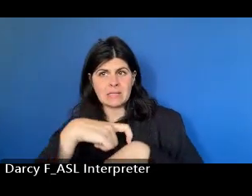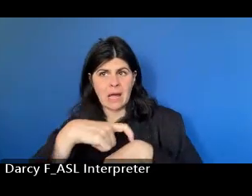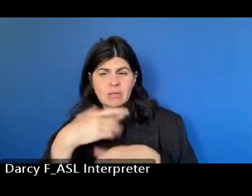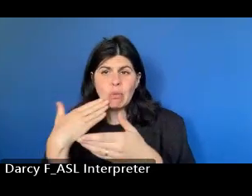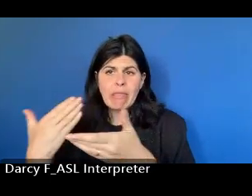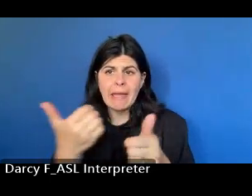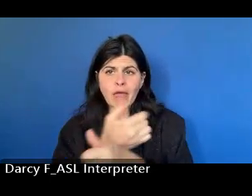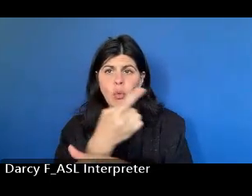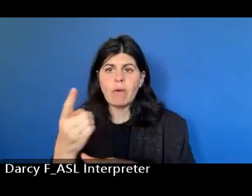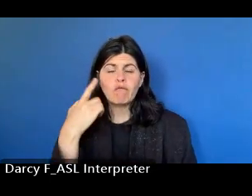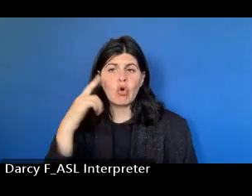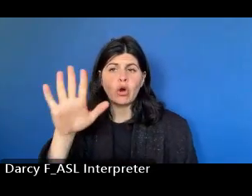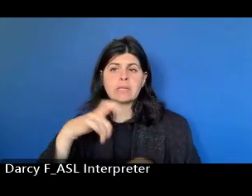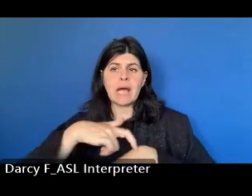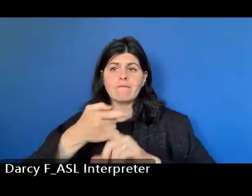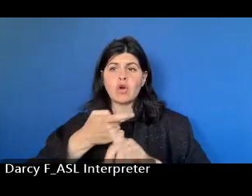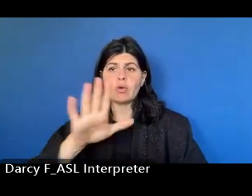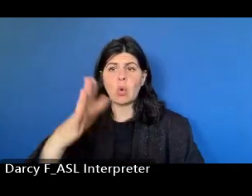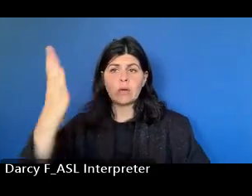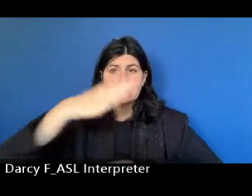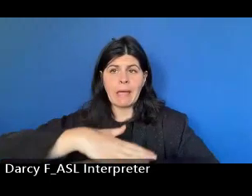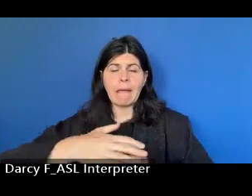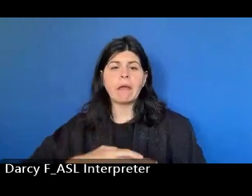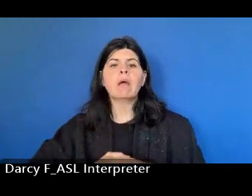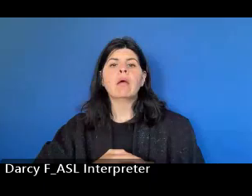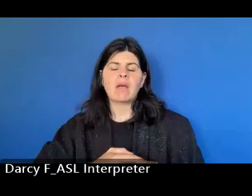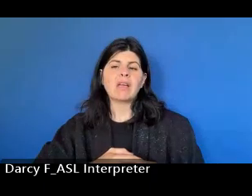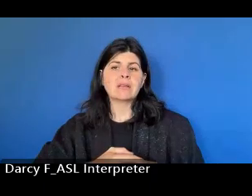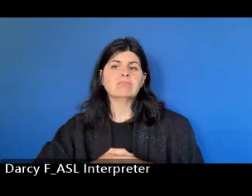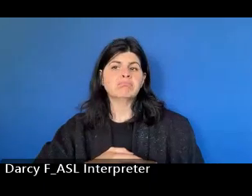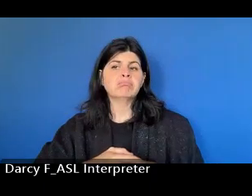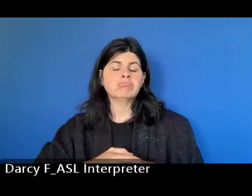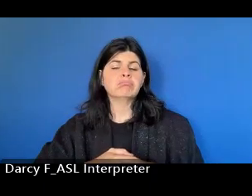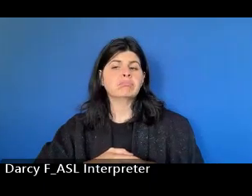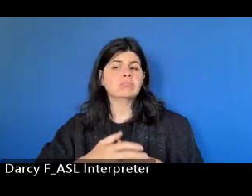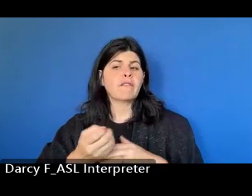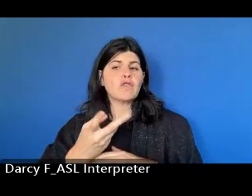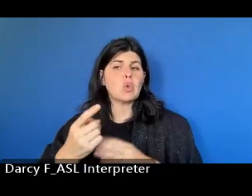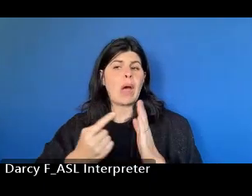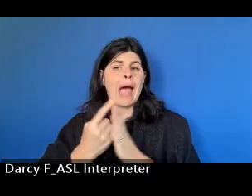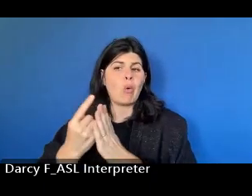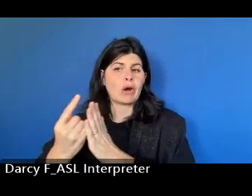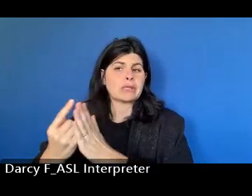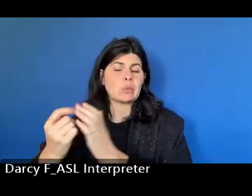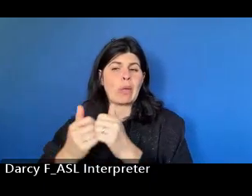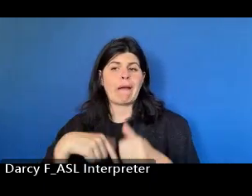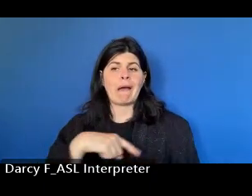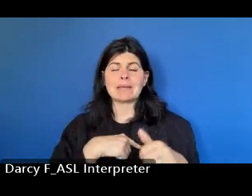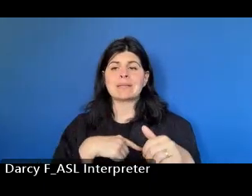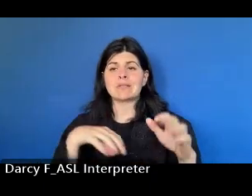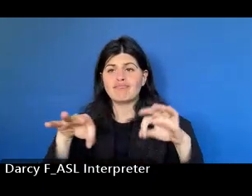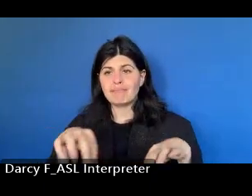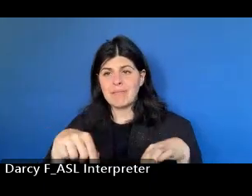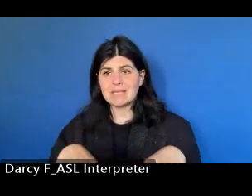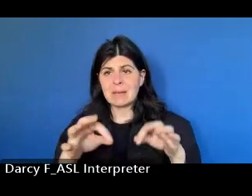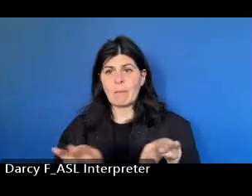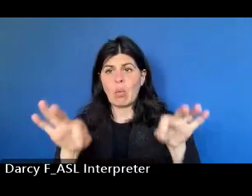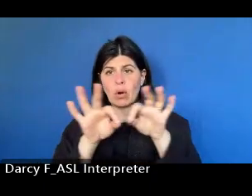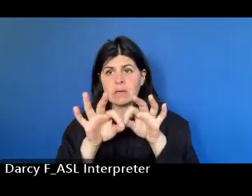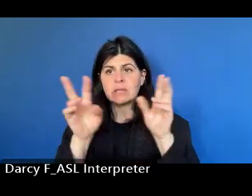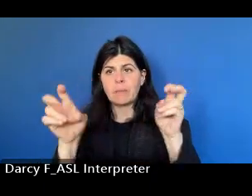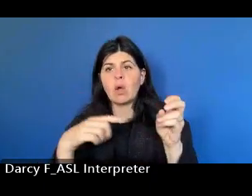taking time out of your day and spending a couple hours with us going over this important topic. We achieved exactly what